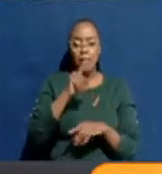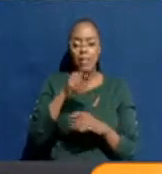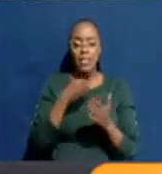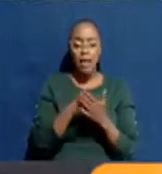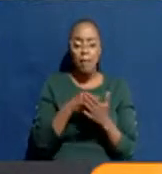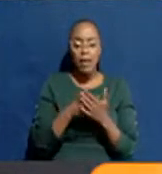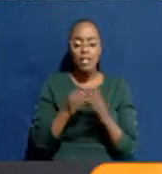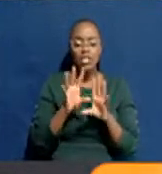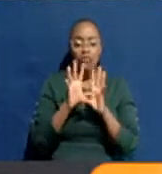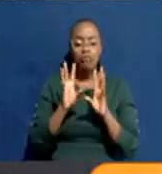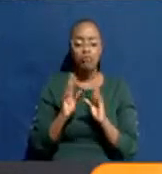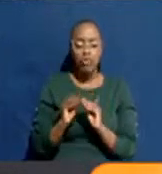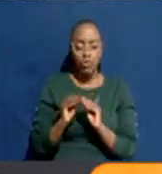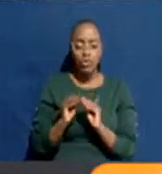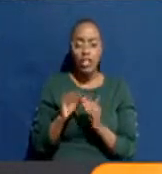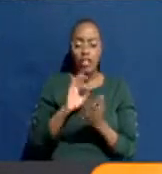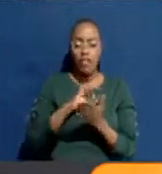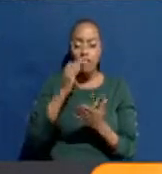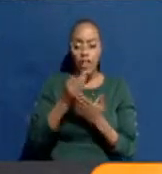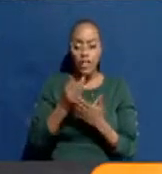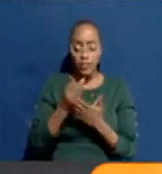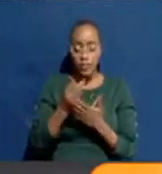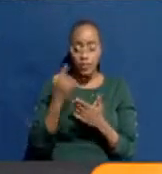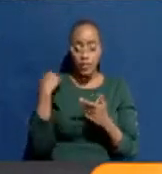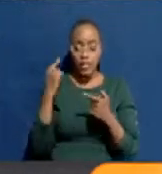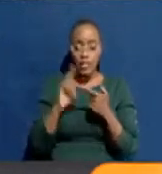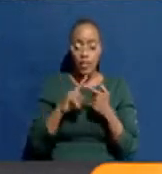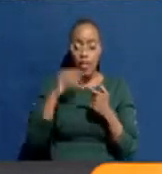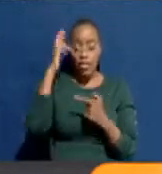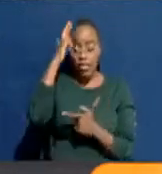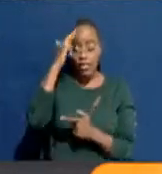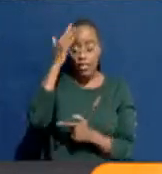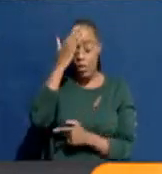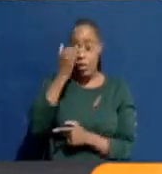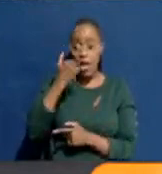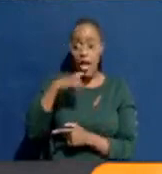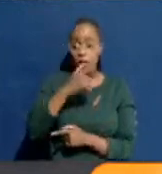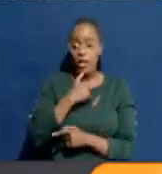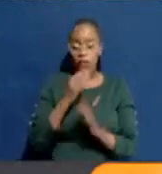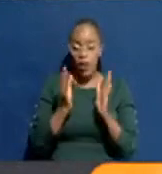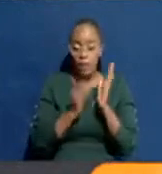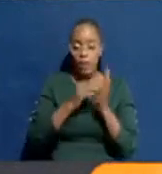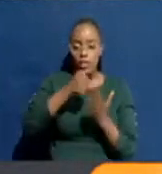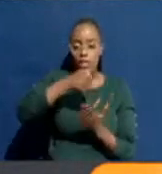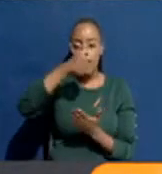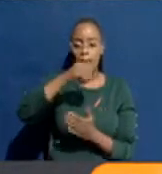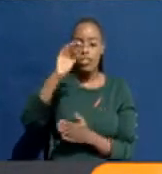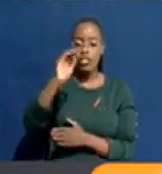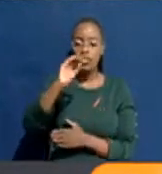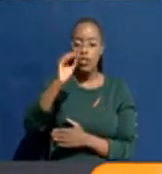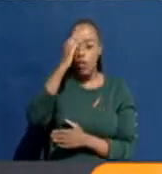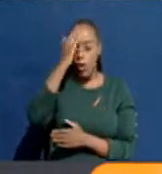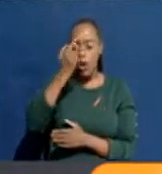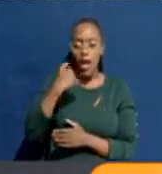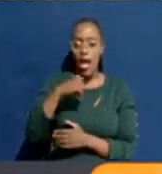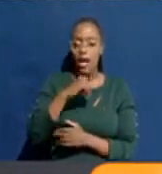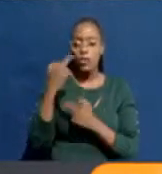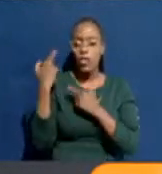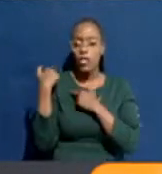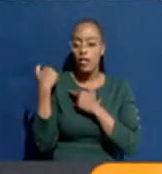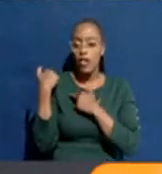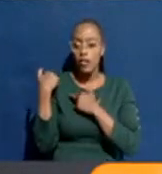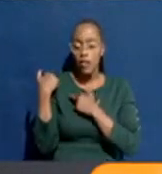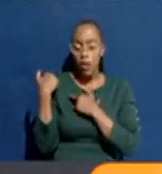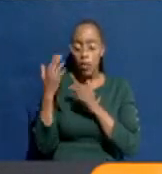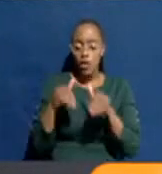the consolidated fund? Number one, the reason why we have not put it in the budget is because we are responsible and we follow